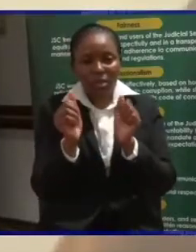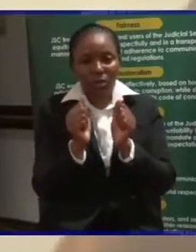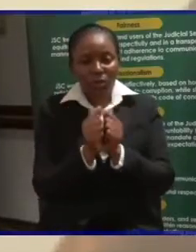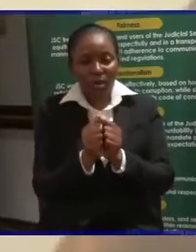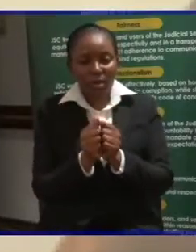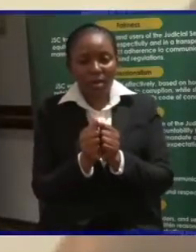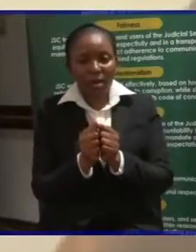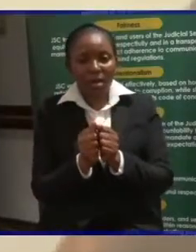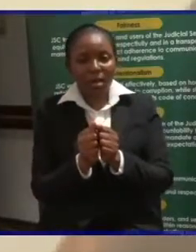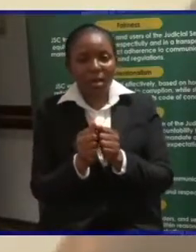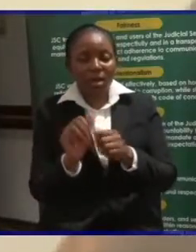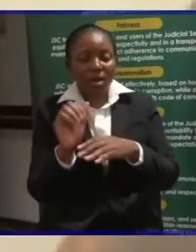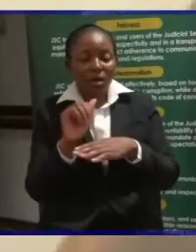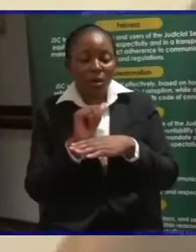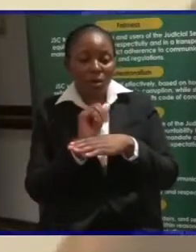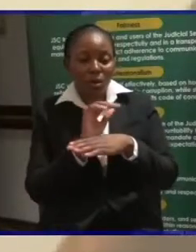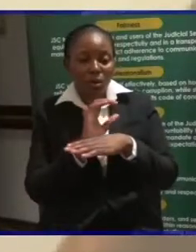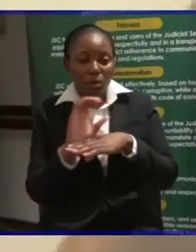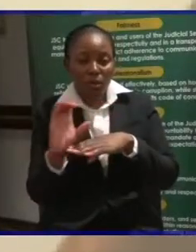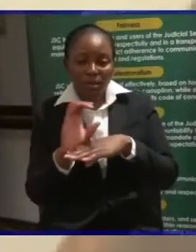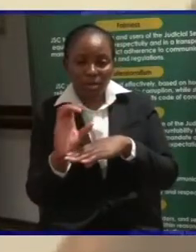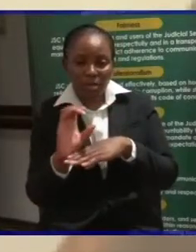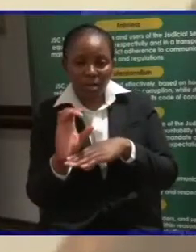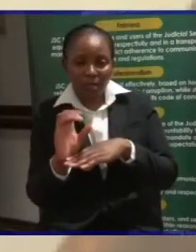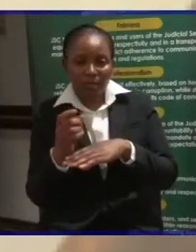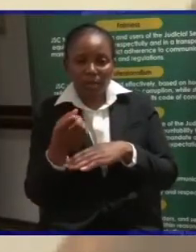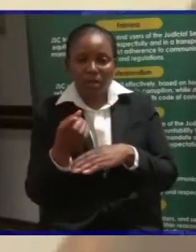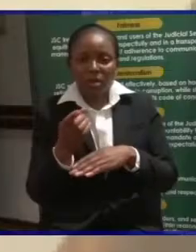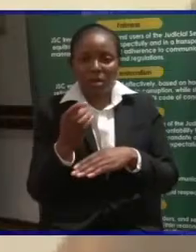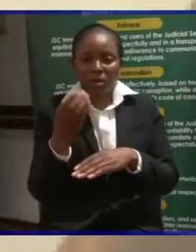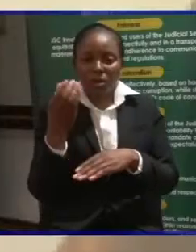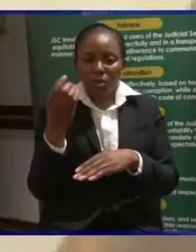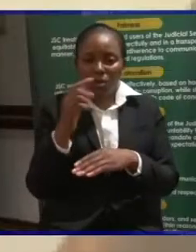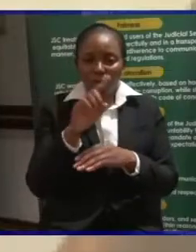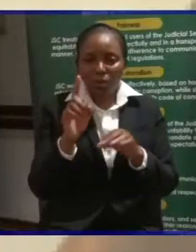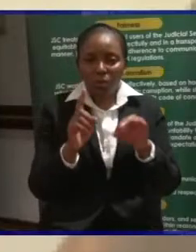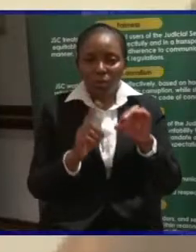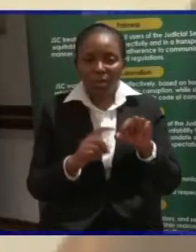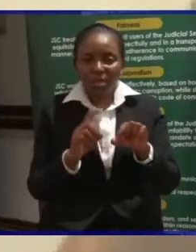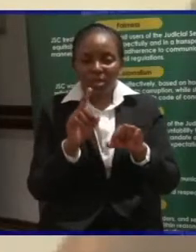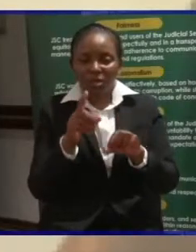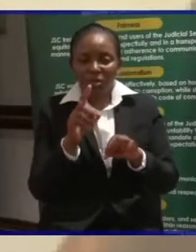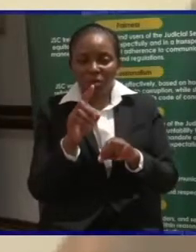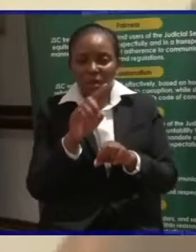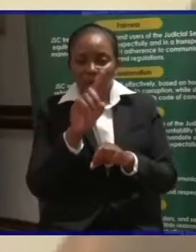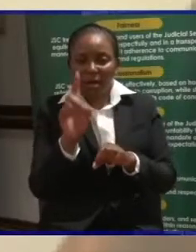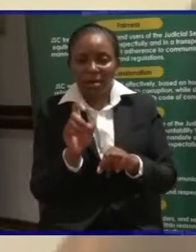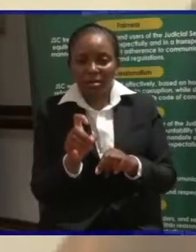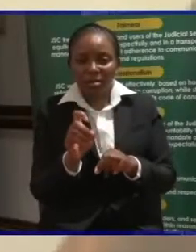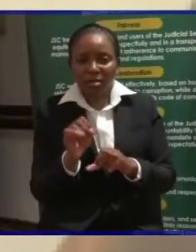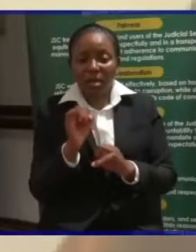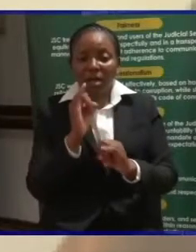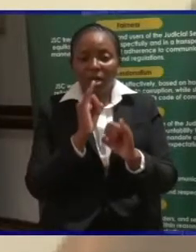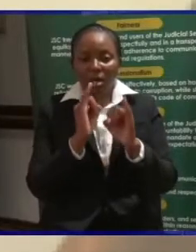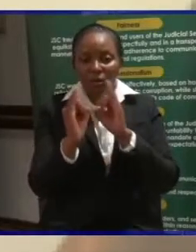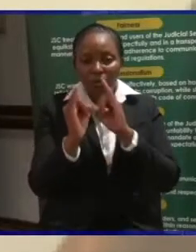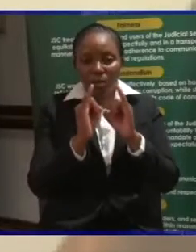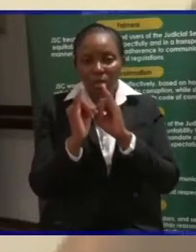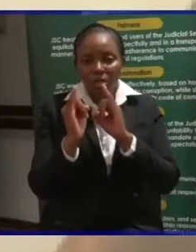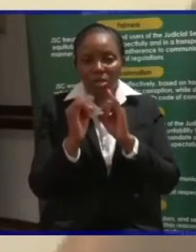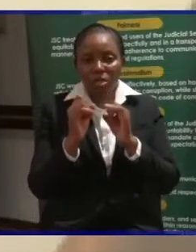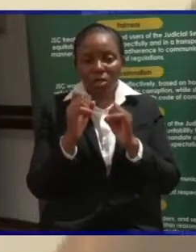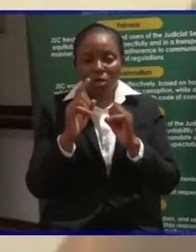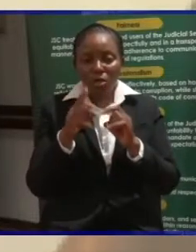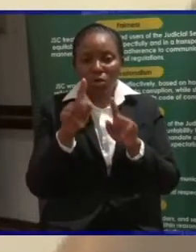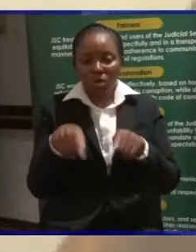General. Now, the question she asked you relating to the information you gave the Commission